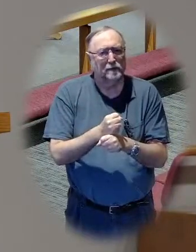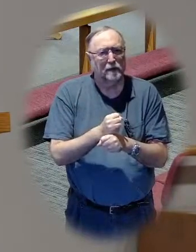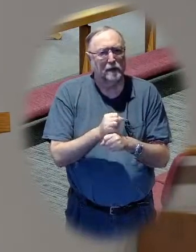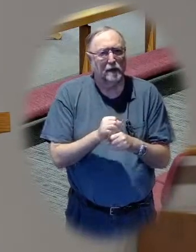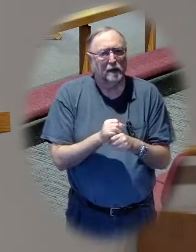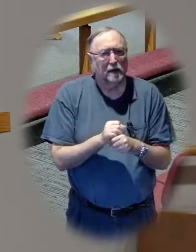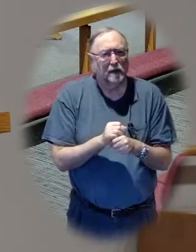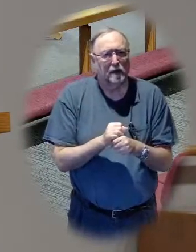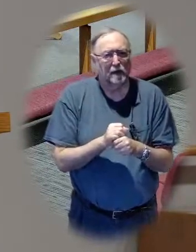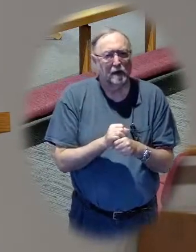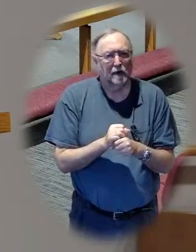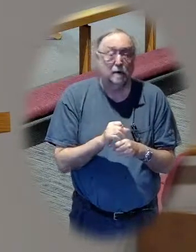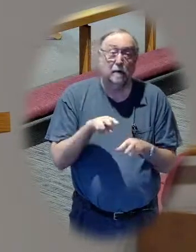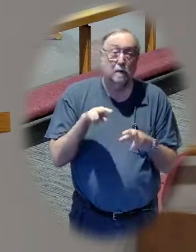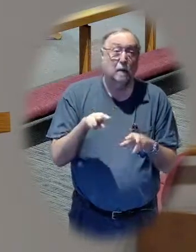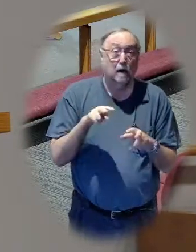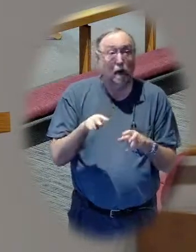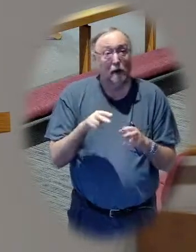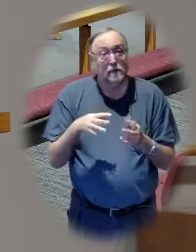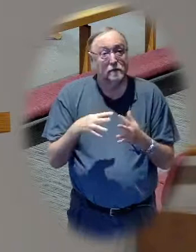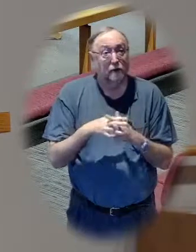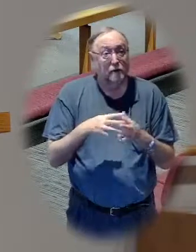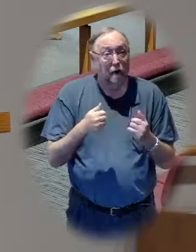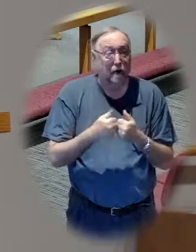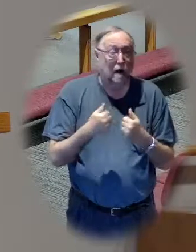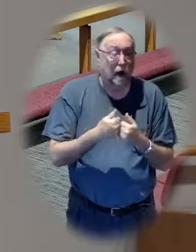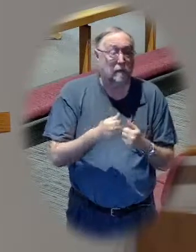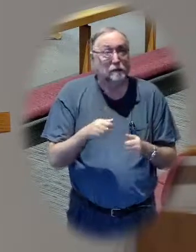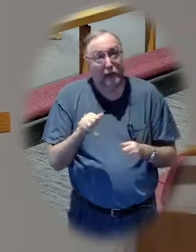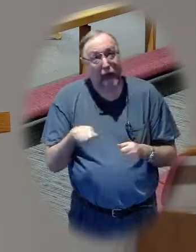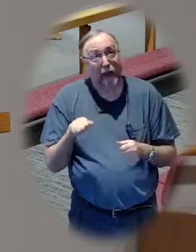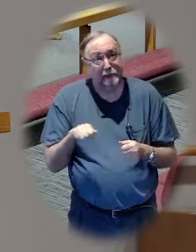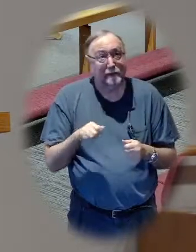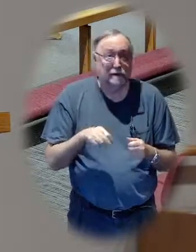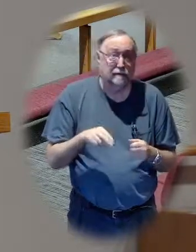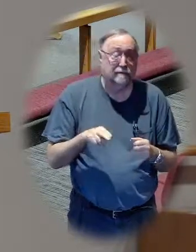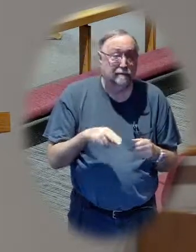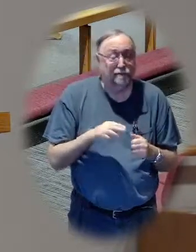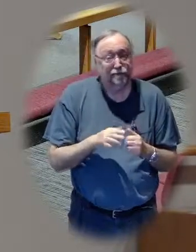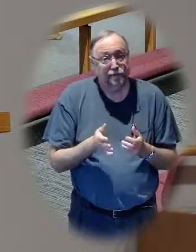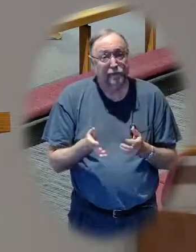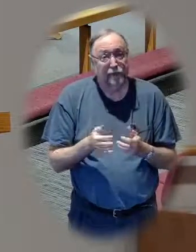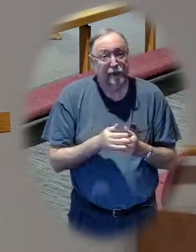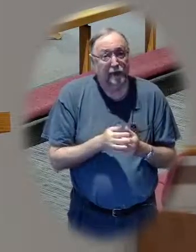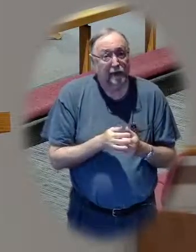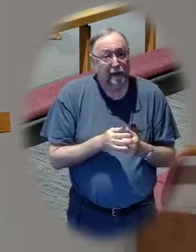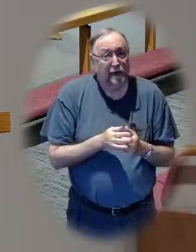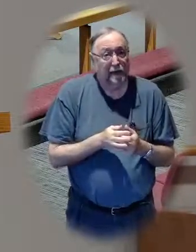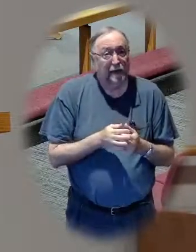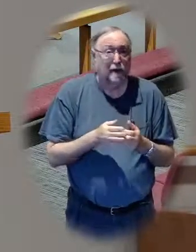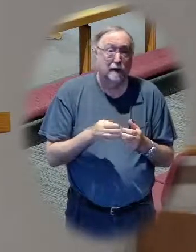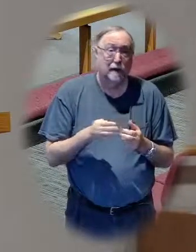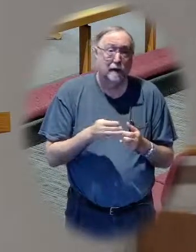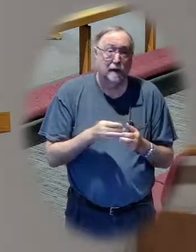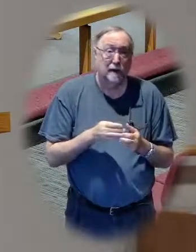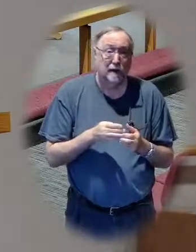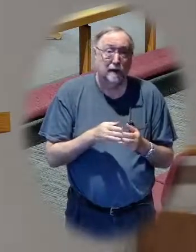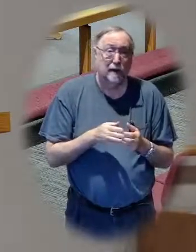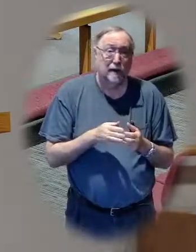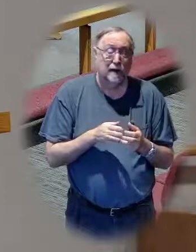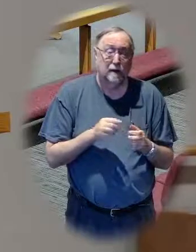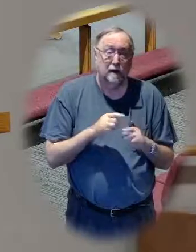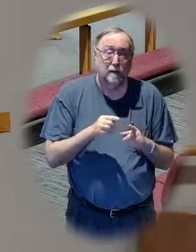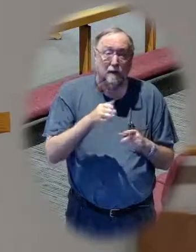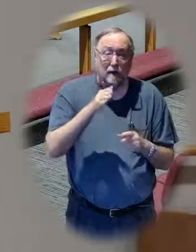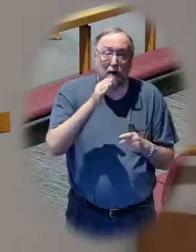And NCAA bowl games, of course, right? Yet at this busy intersection, God